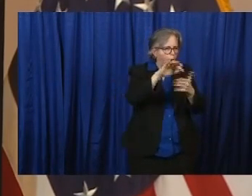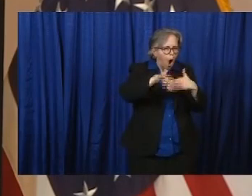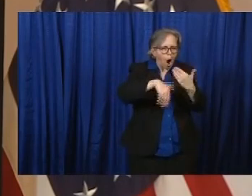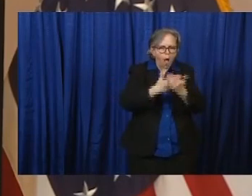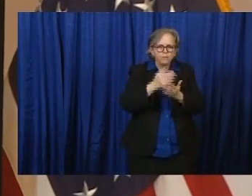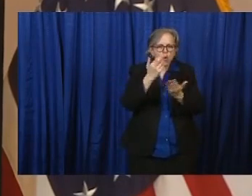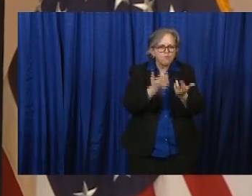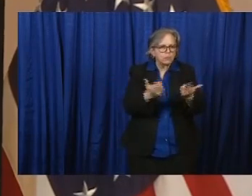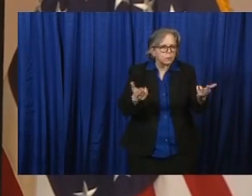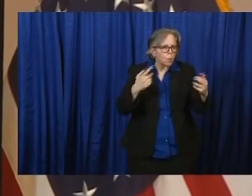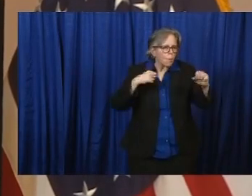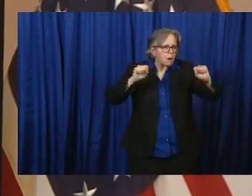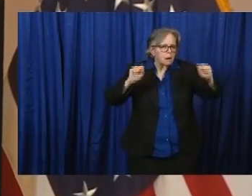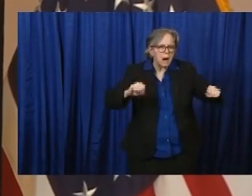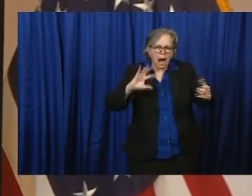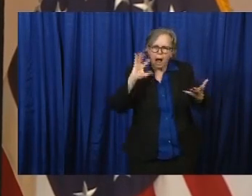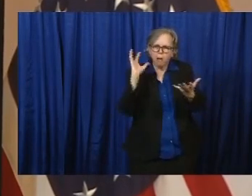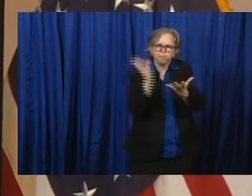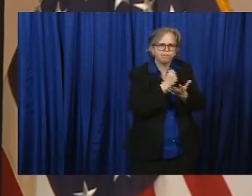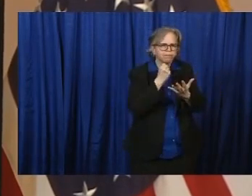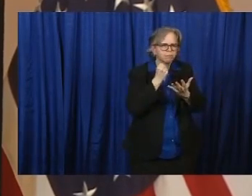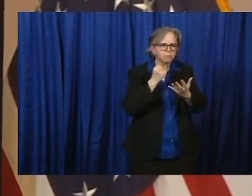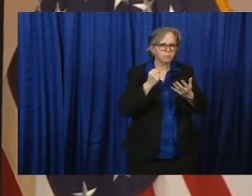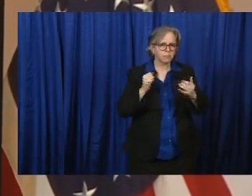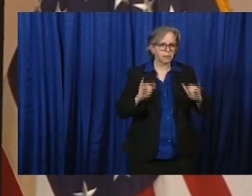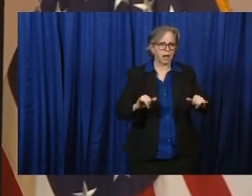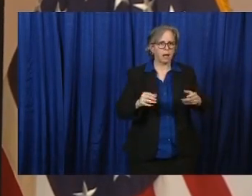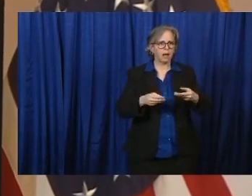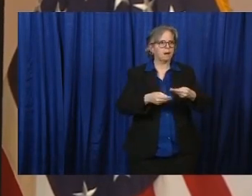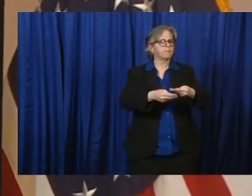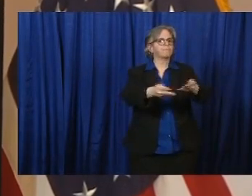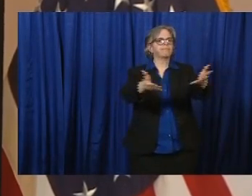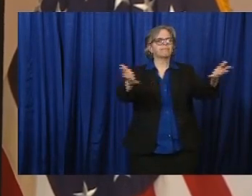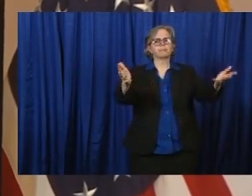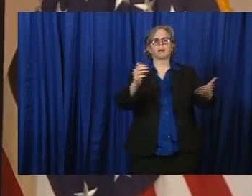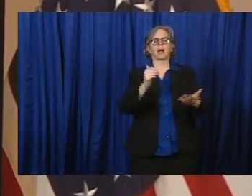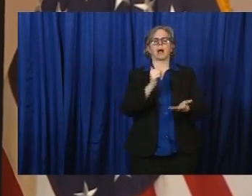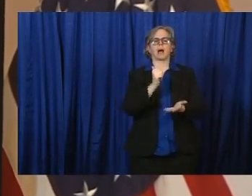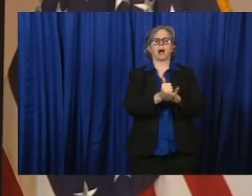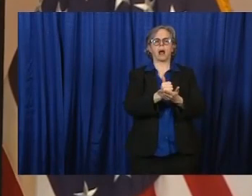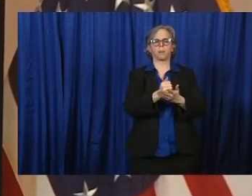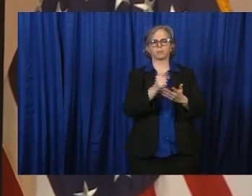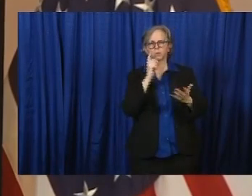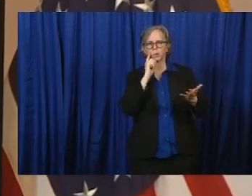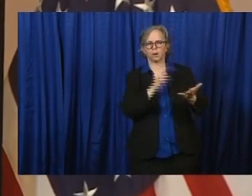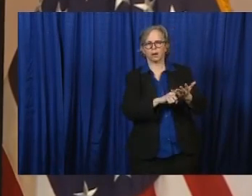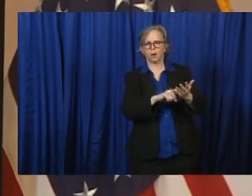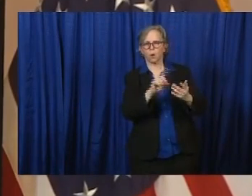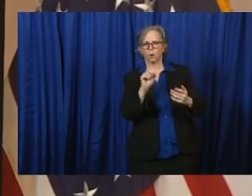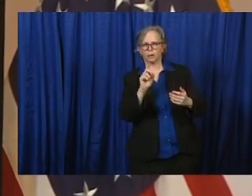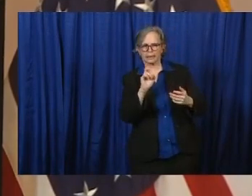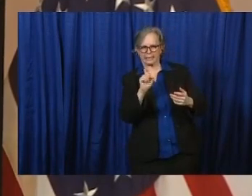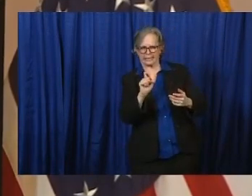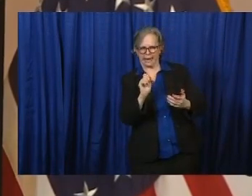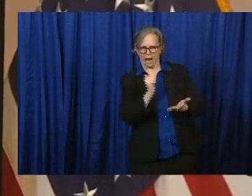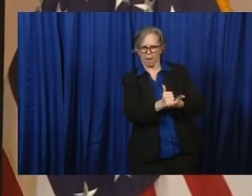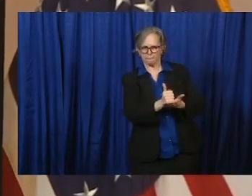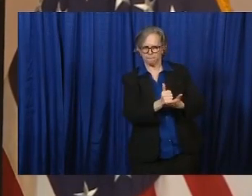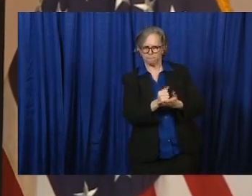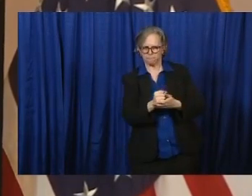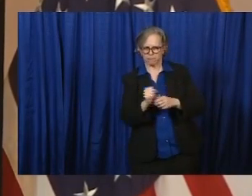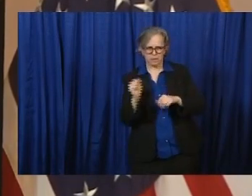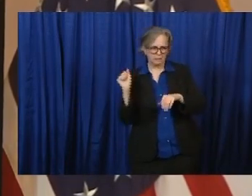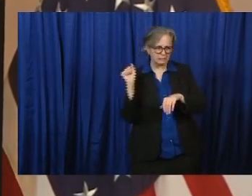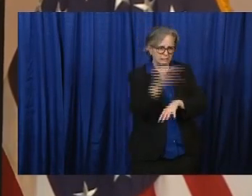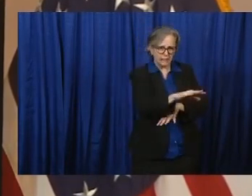for us to better target the resources that we bring to bear, not only for maximum efficiency, but making sure that we've got the right